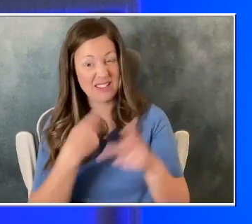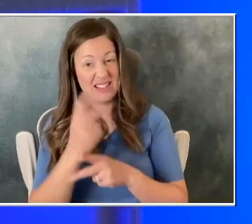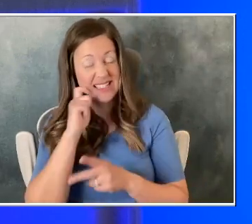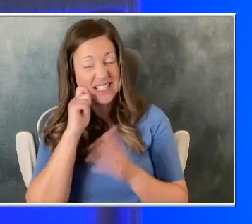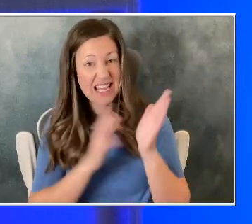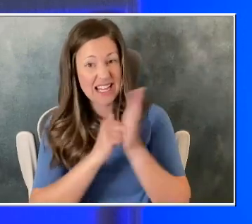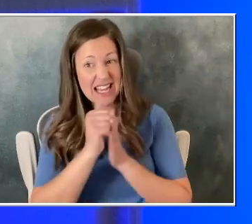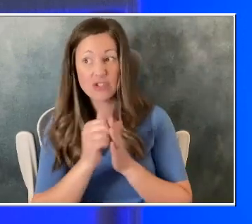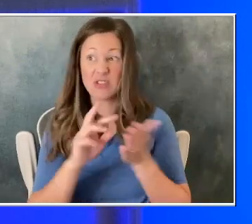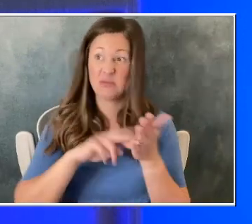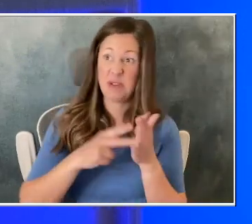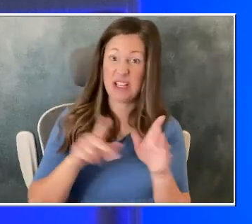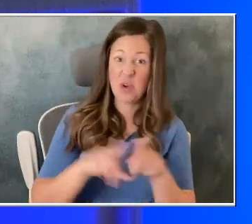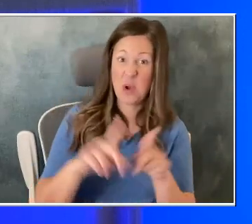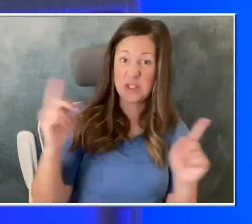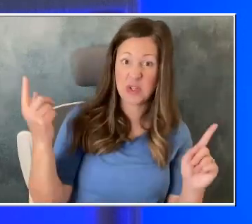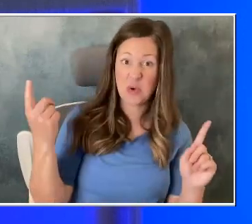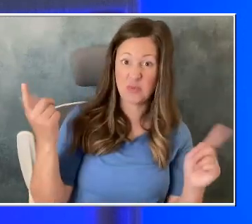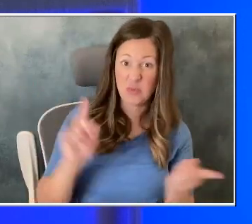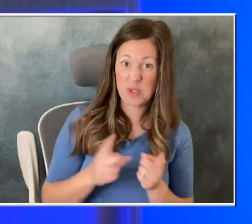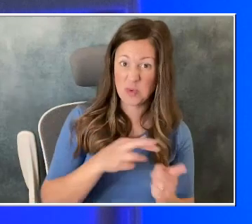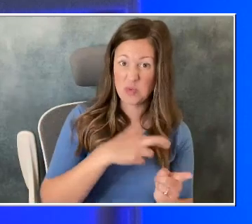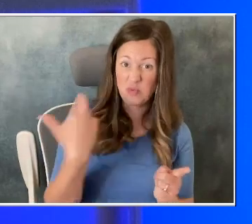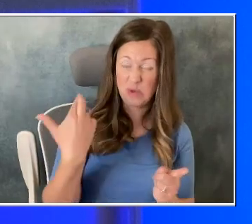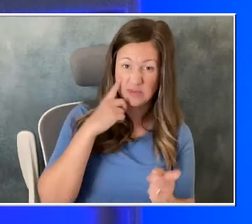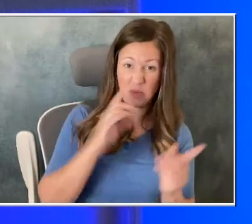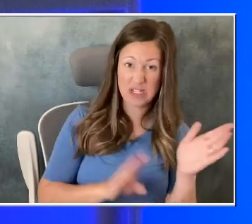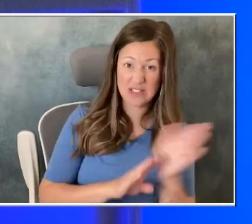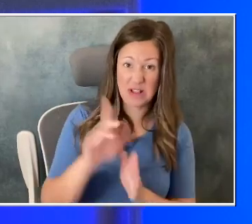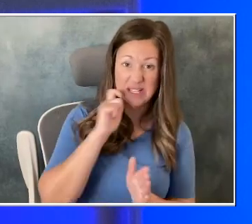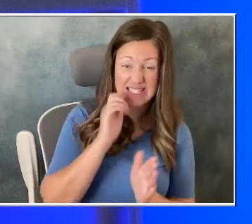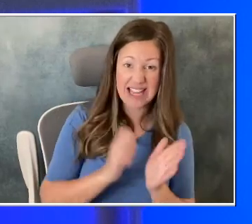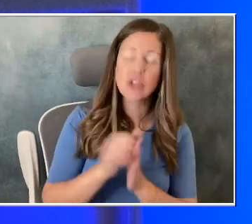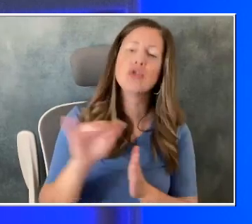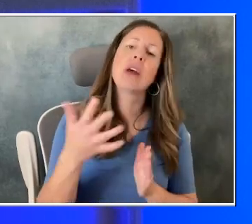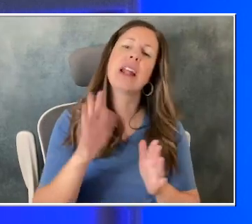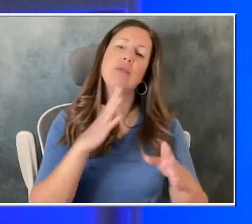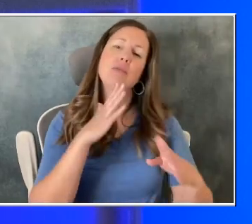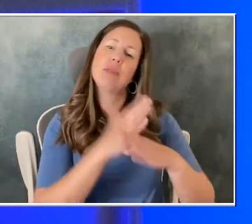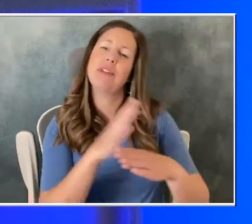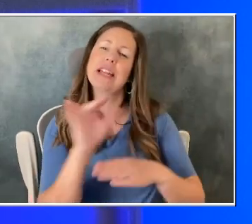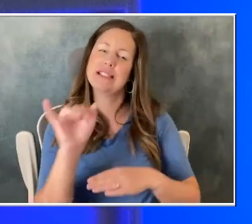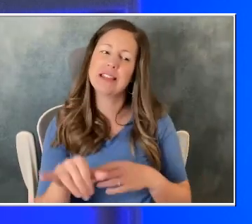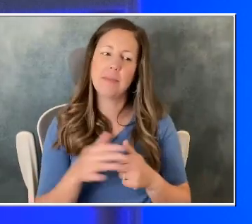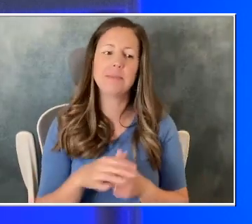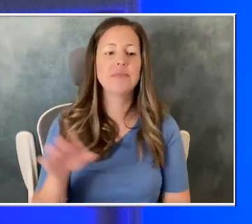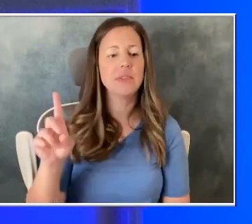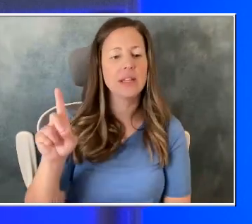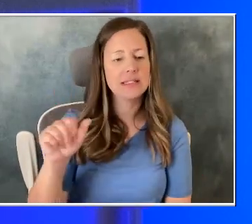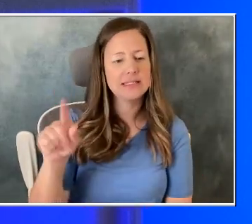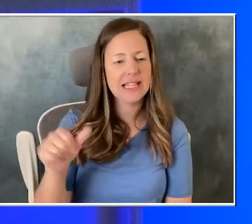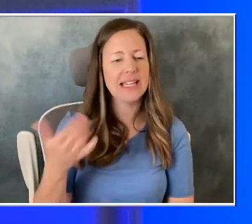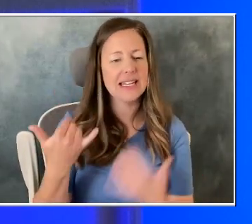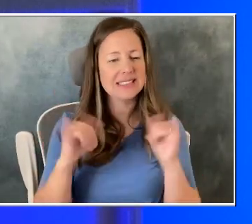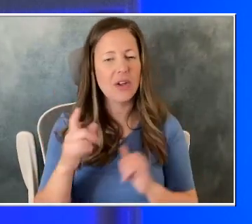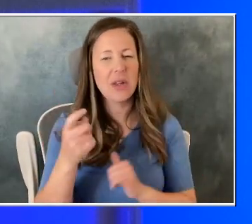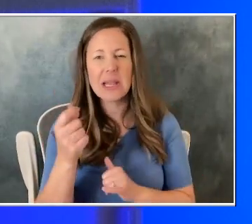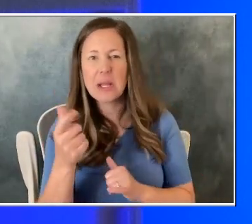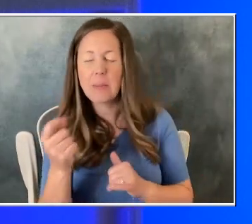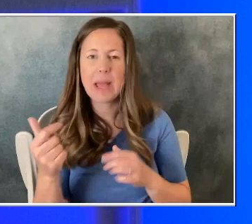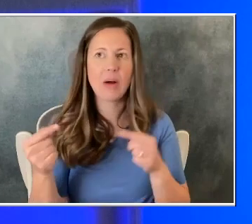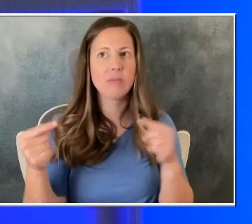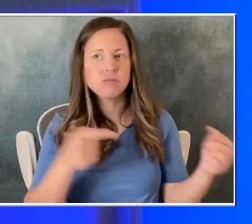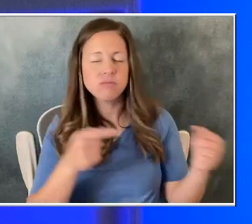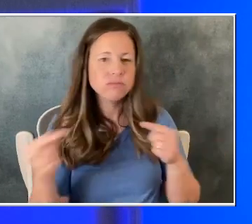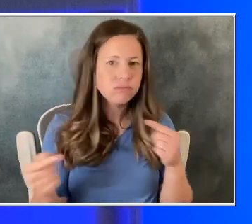of developing skin cancer? So sort of preventing that. The data is still a little bit controversial. It's not